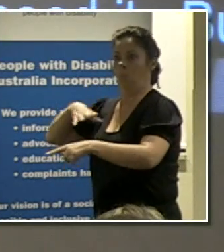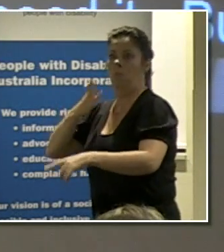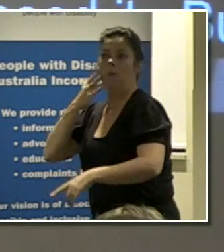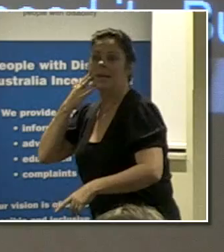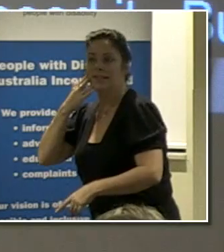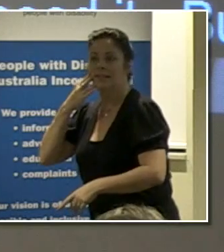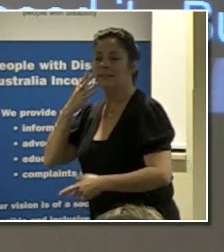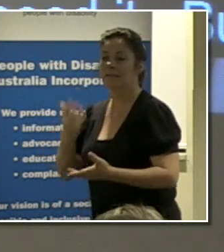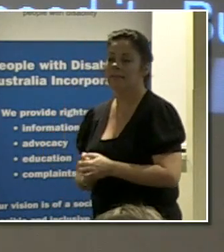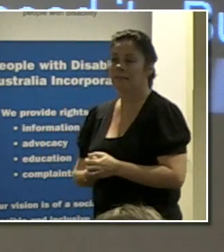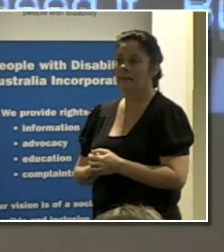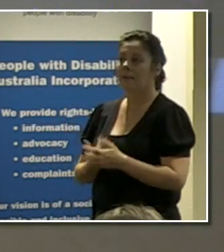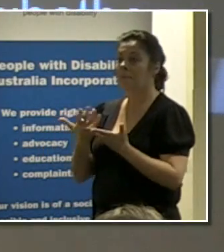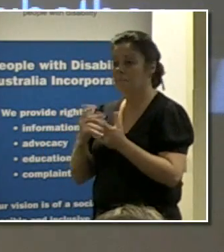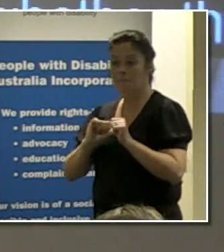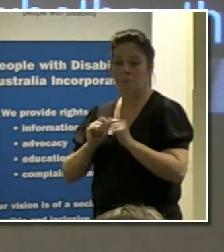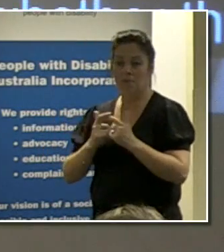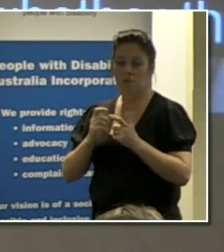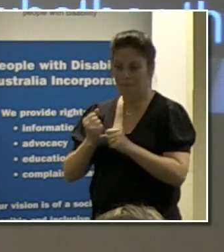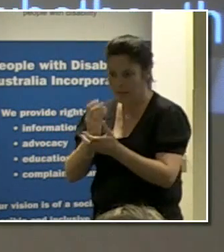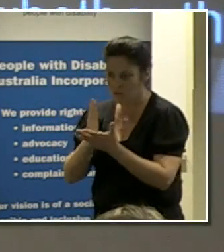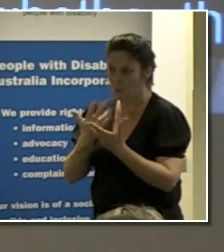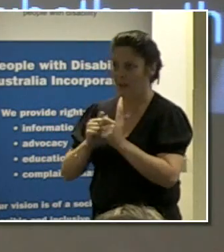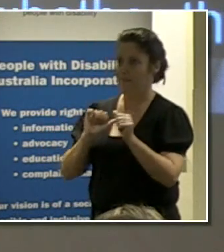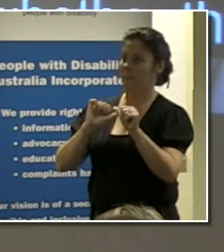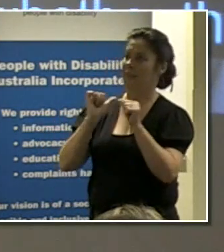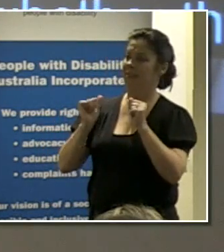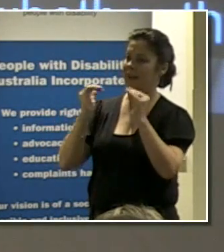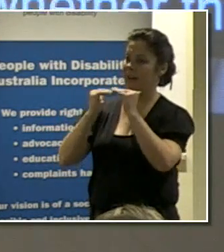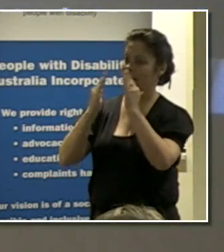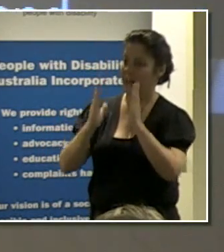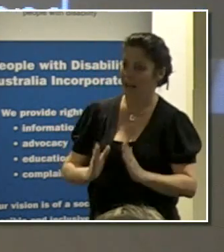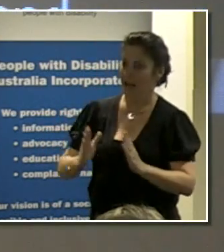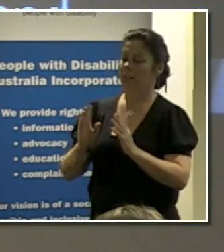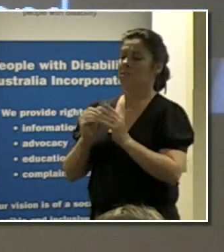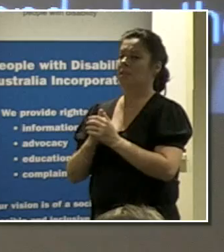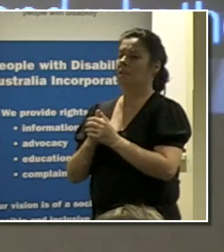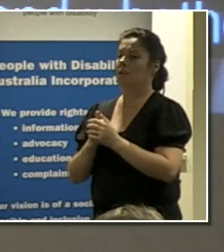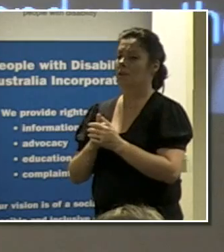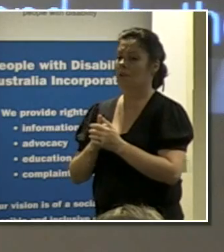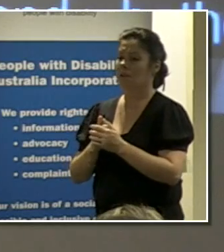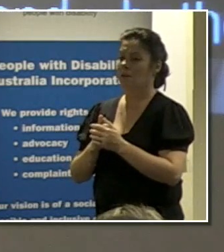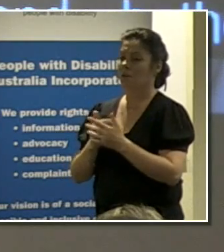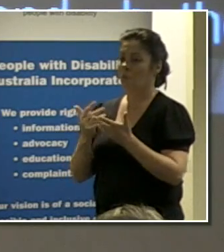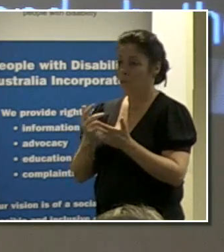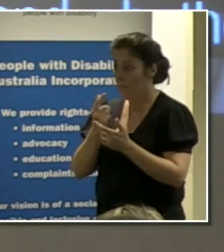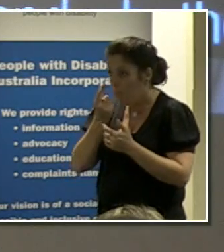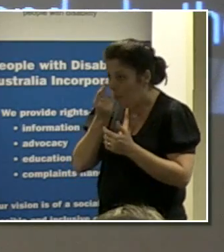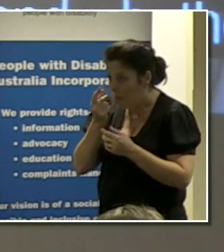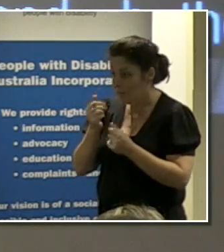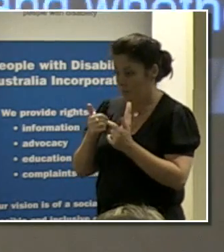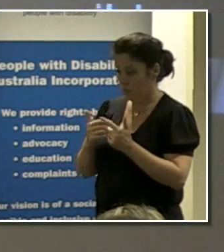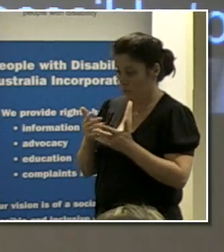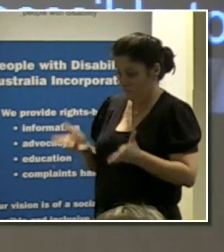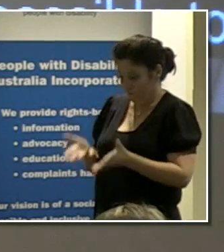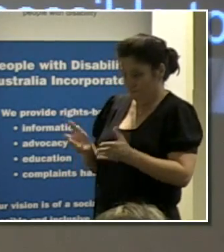whether through better housing and whether through, if it's possible, to build capacity